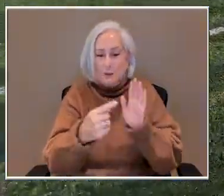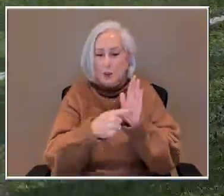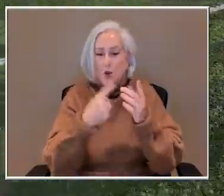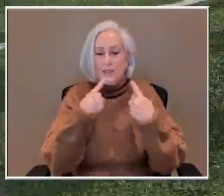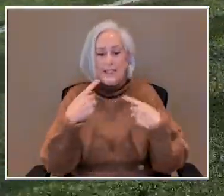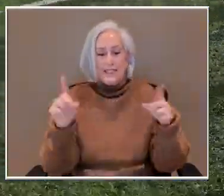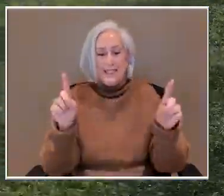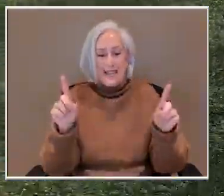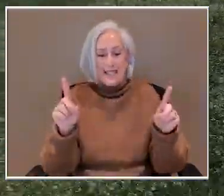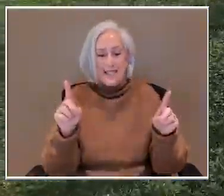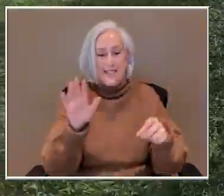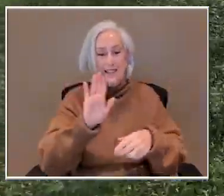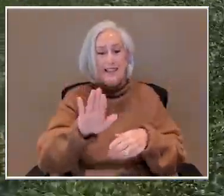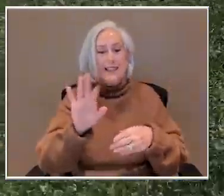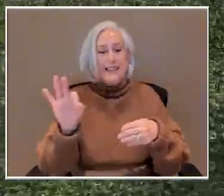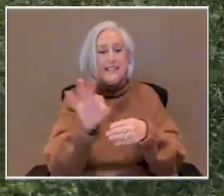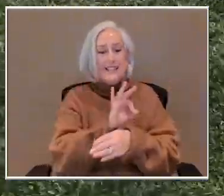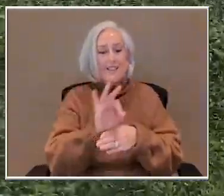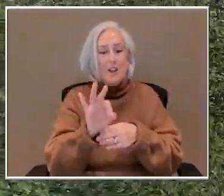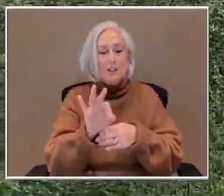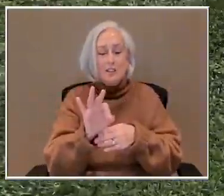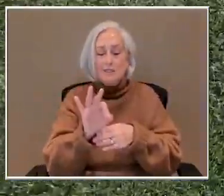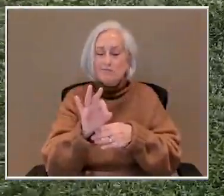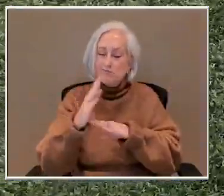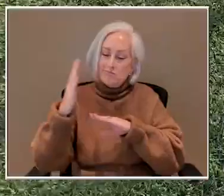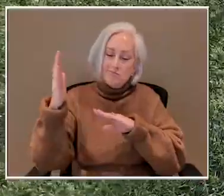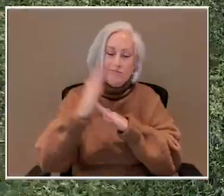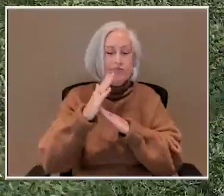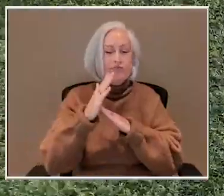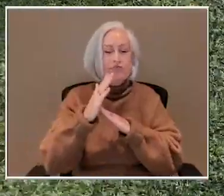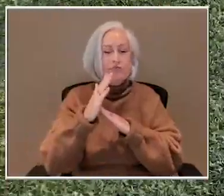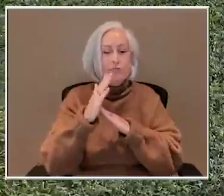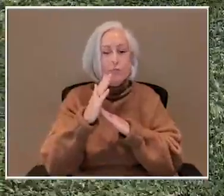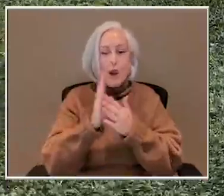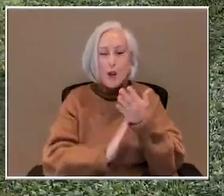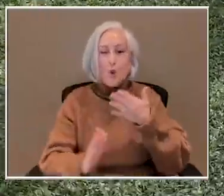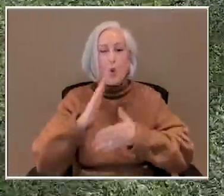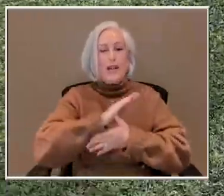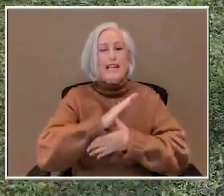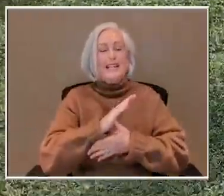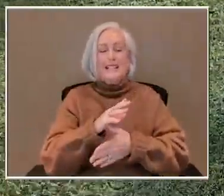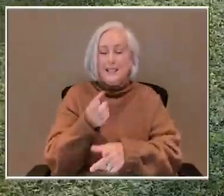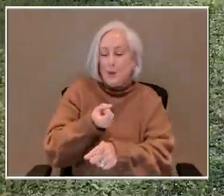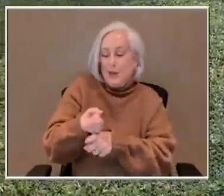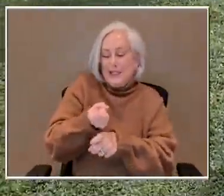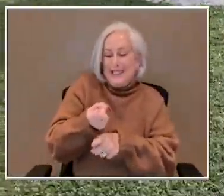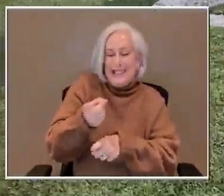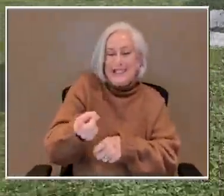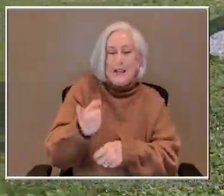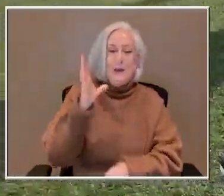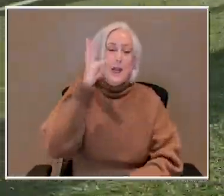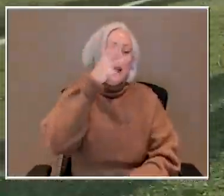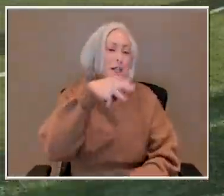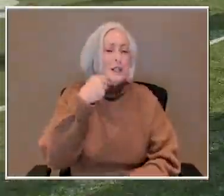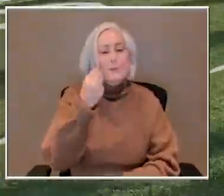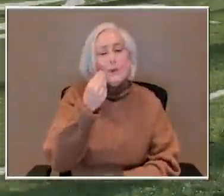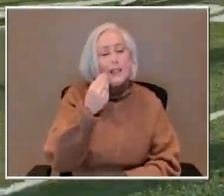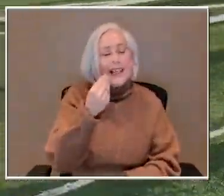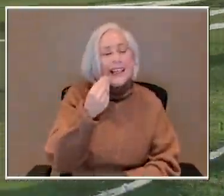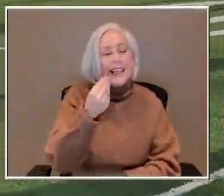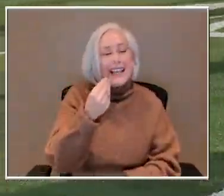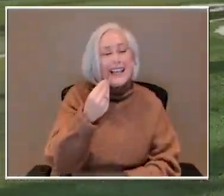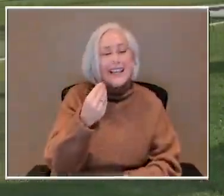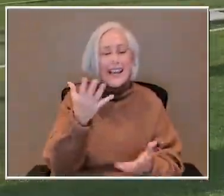Function is our highest priority. I mean, yeah, we always tease John about him being pretty and, wanting to look pretty when he's